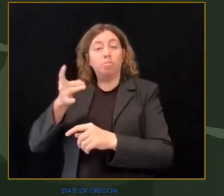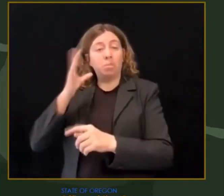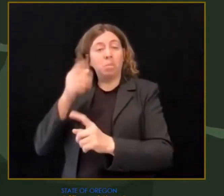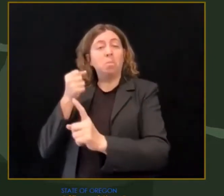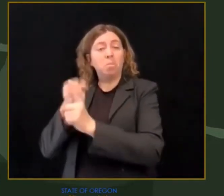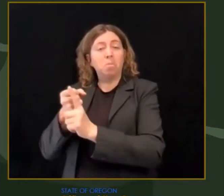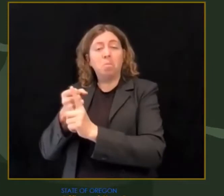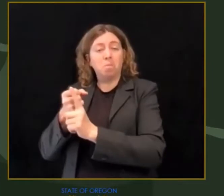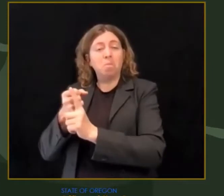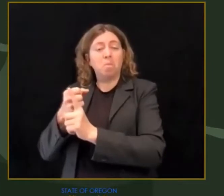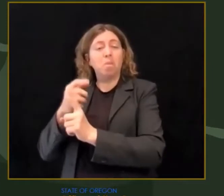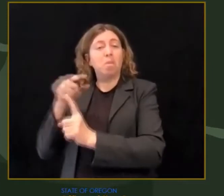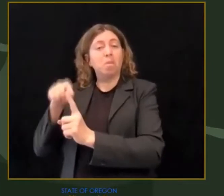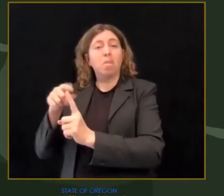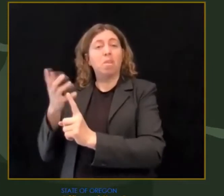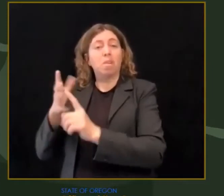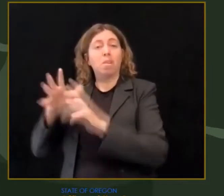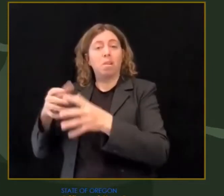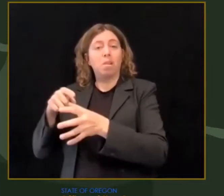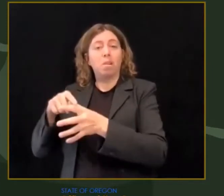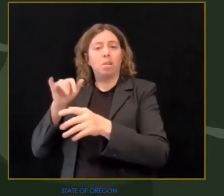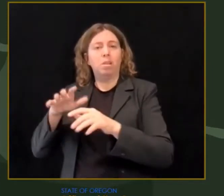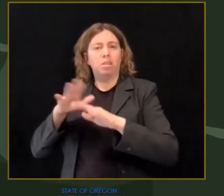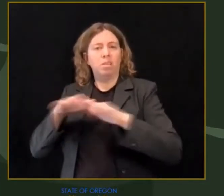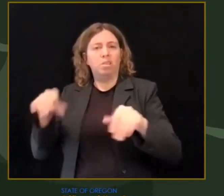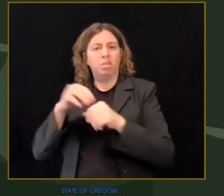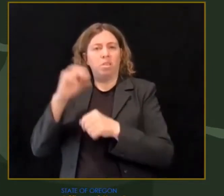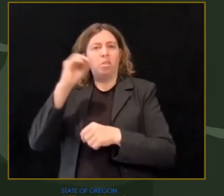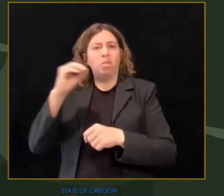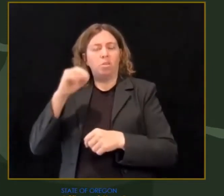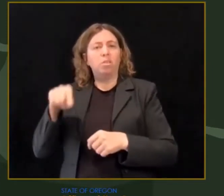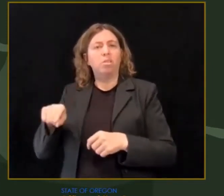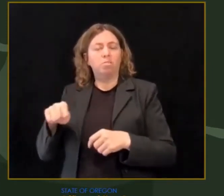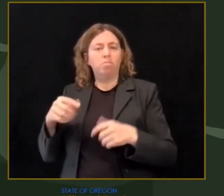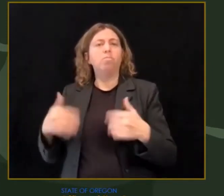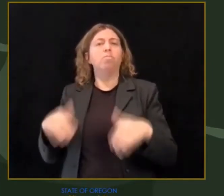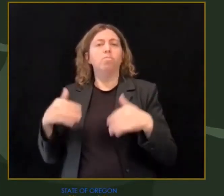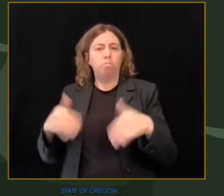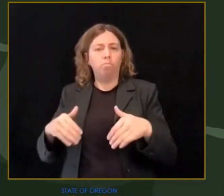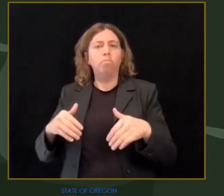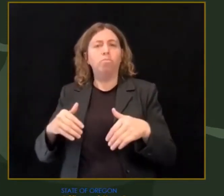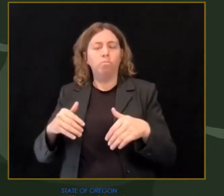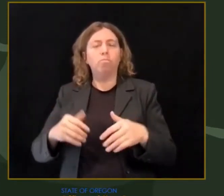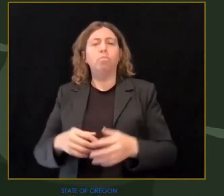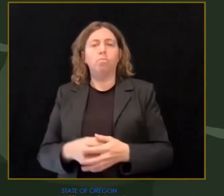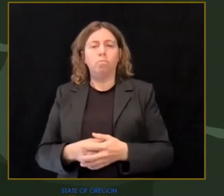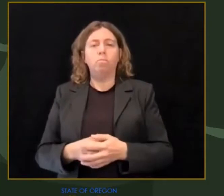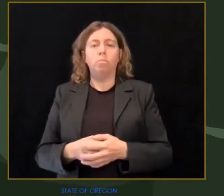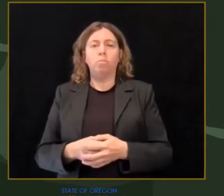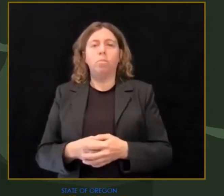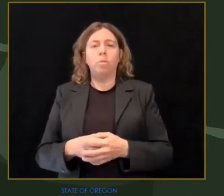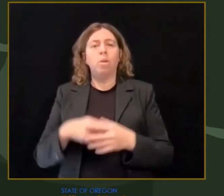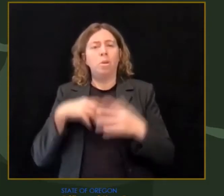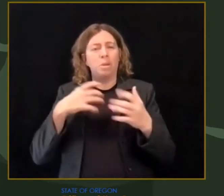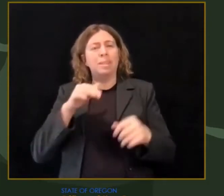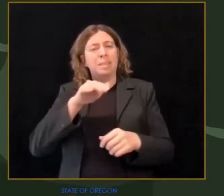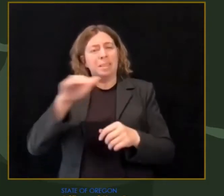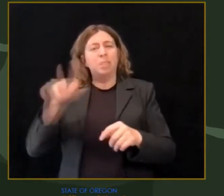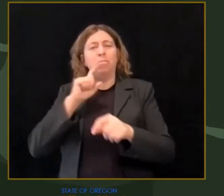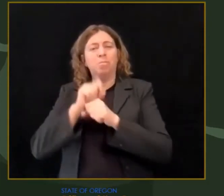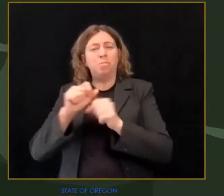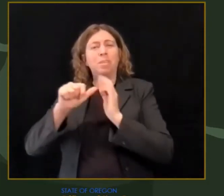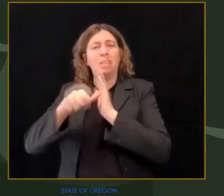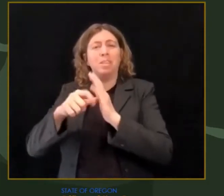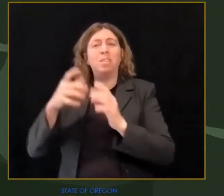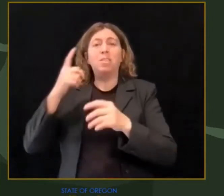kids. It deserves being said again, the long-term mental health, social, emotional, and